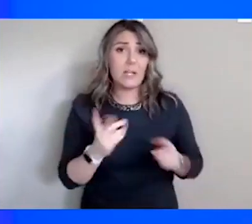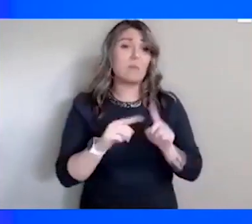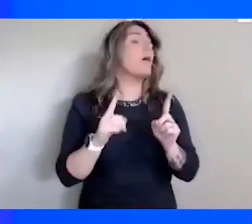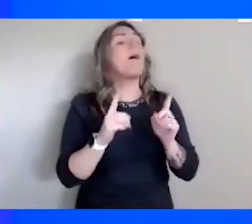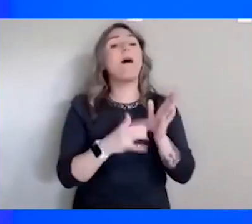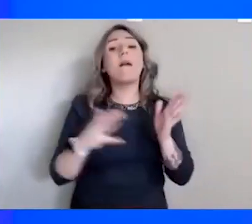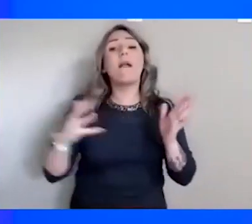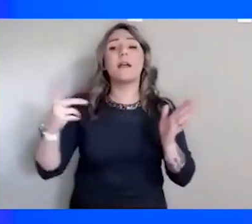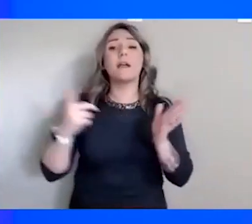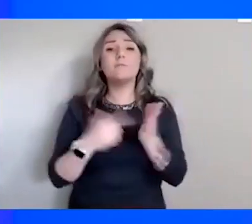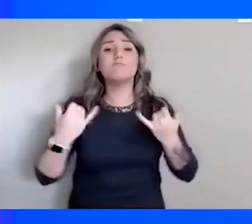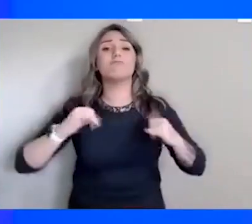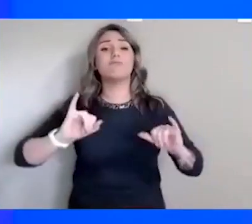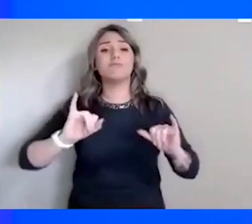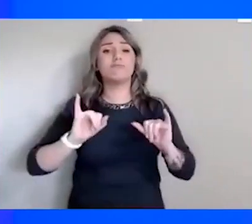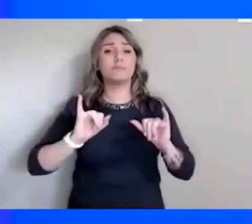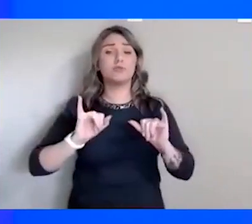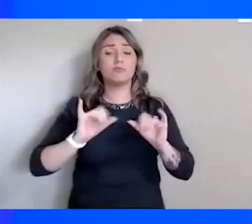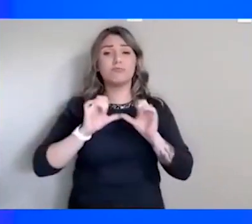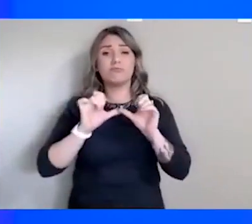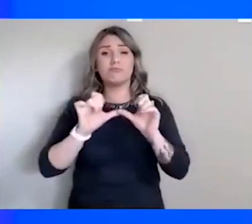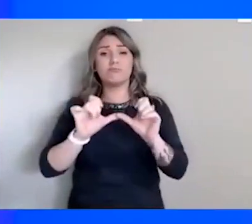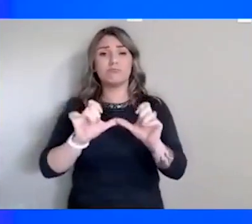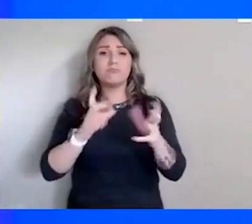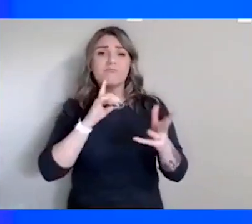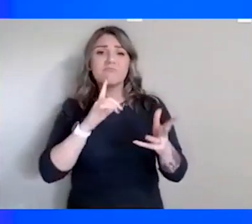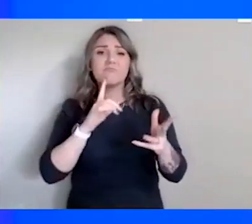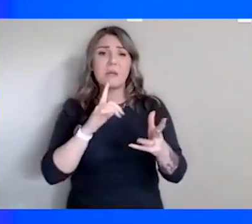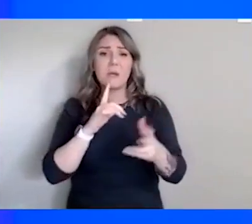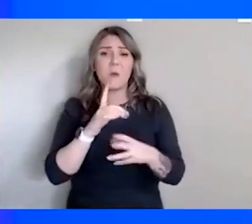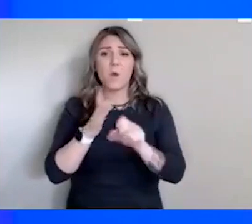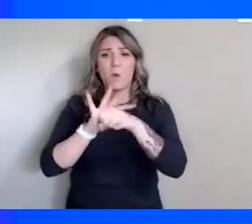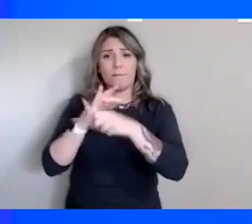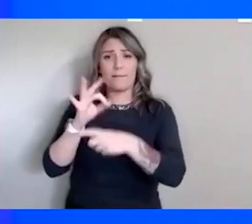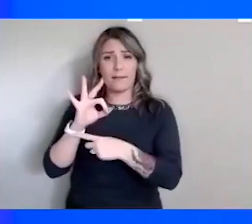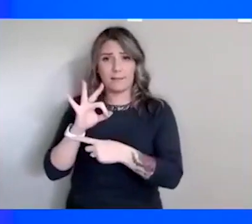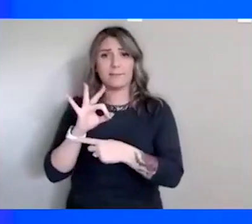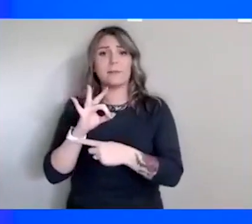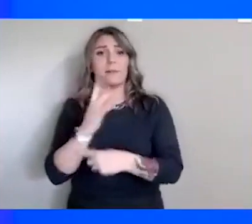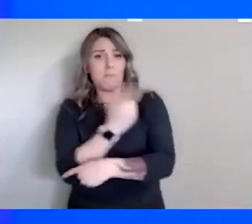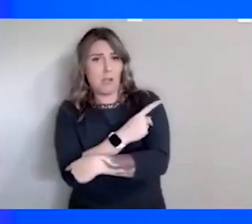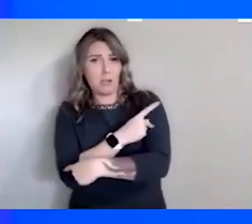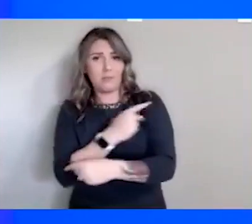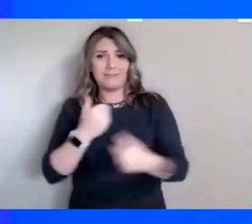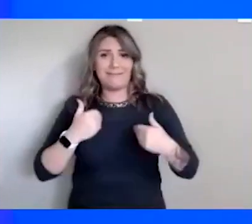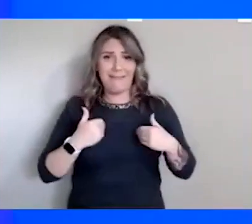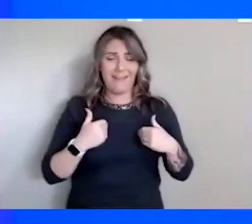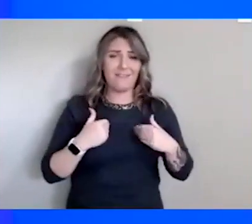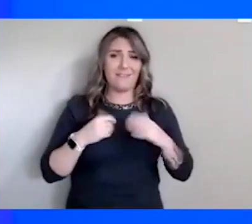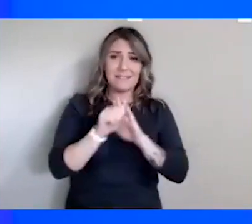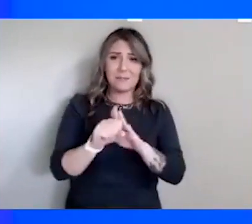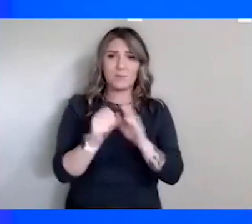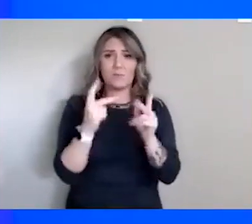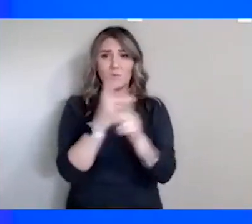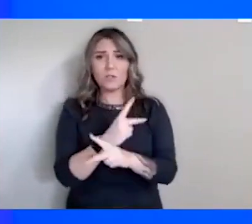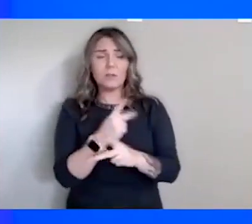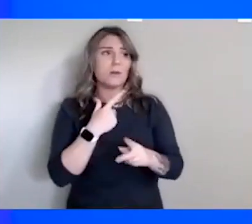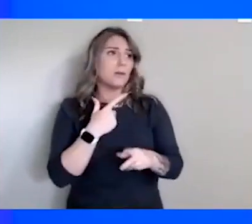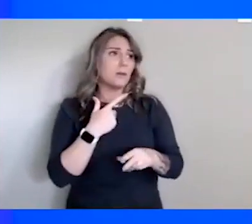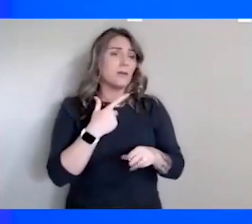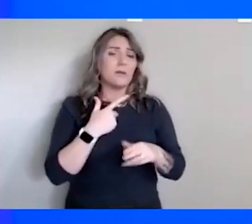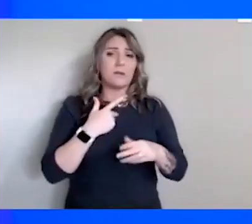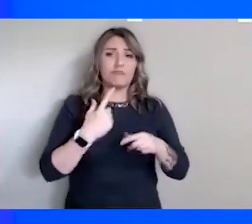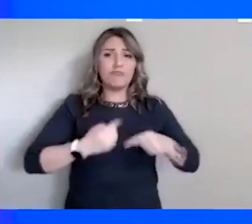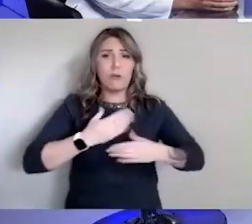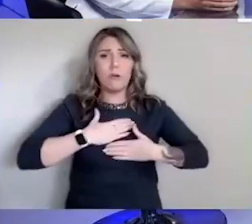continue to get some of those COVID patients that are having COVID symptoms, worsening shortness of breath, just feeling crummy. It's just